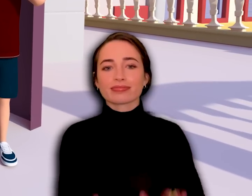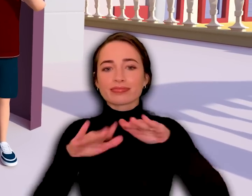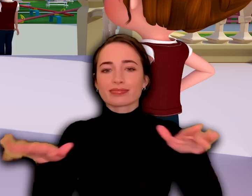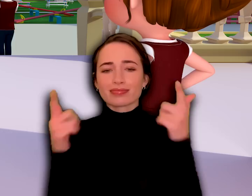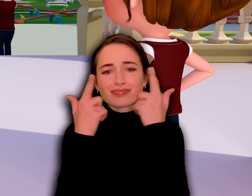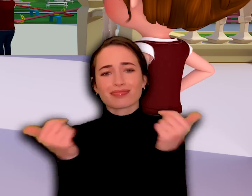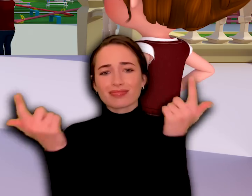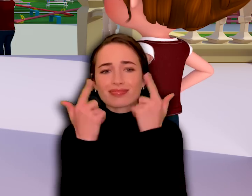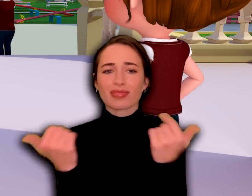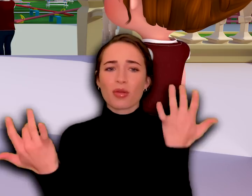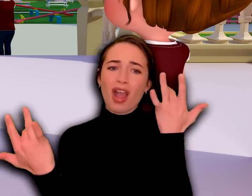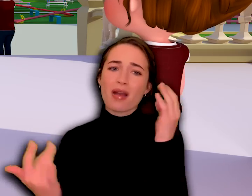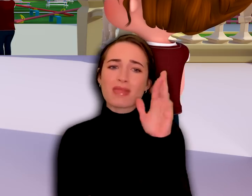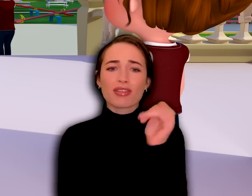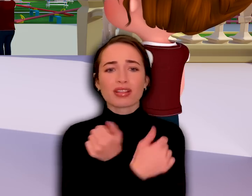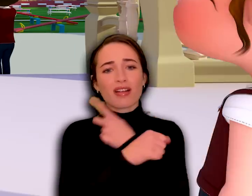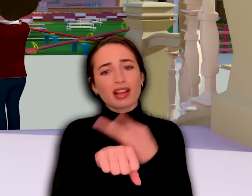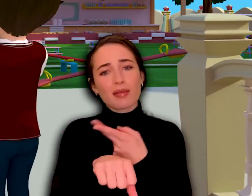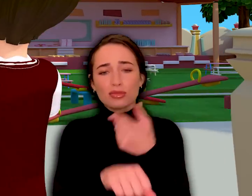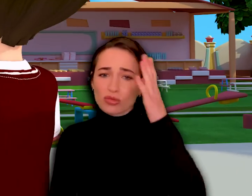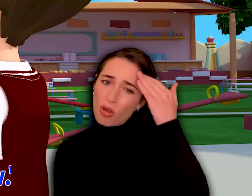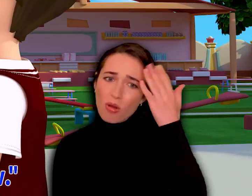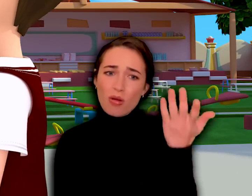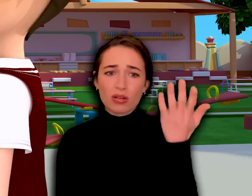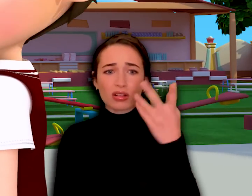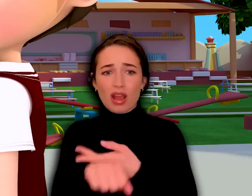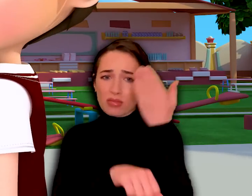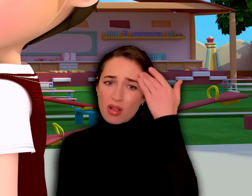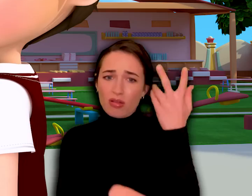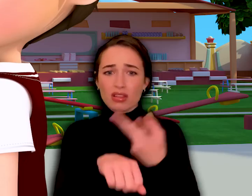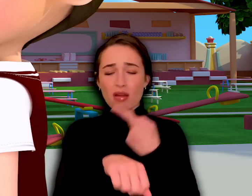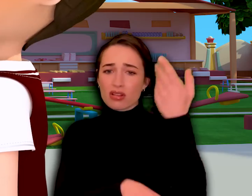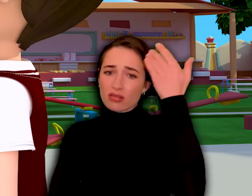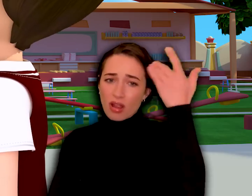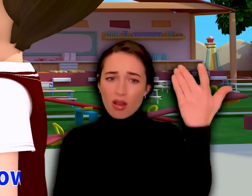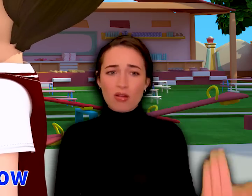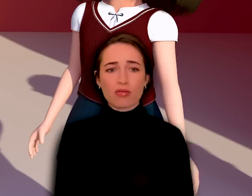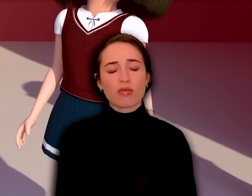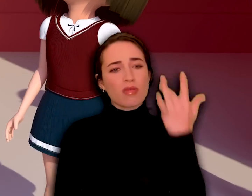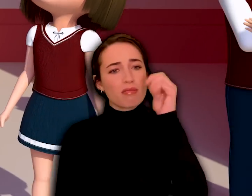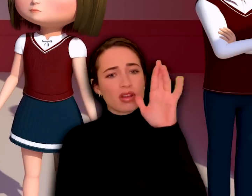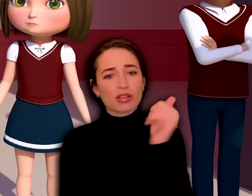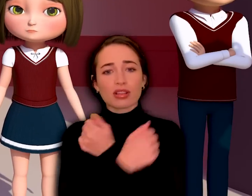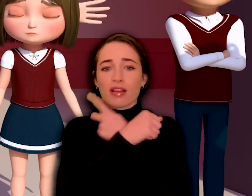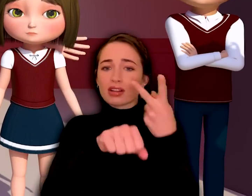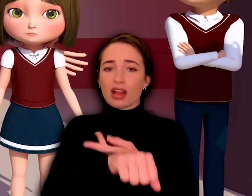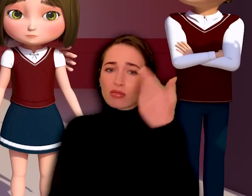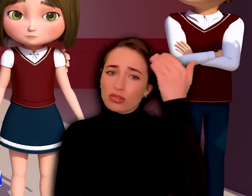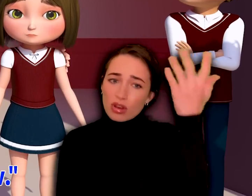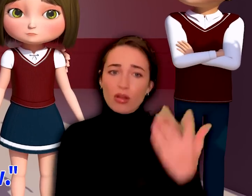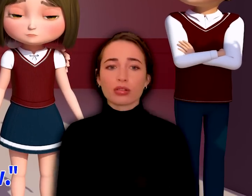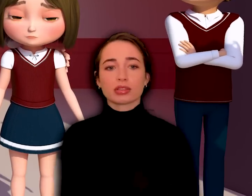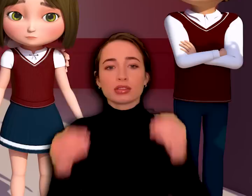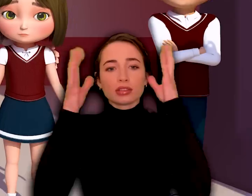eager Children Cry why Mary love the lamb you know the lamb you know the lamb you know why Mary love the